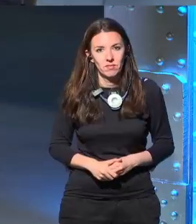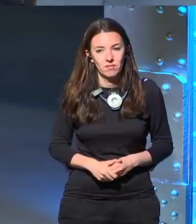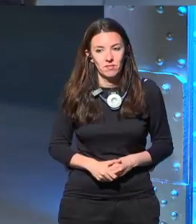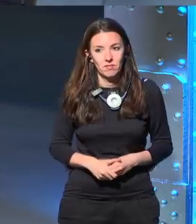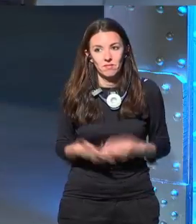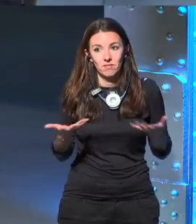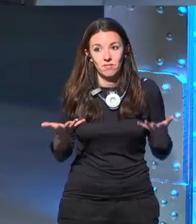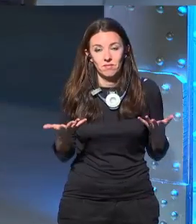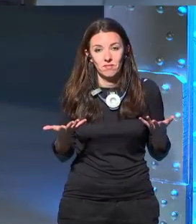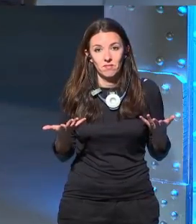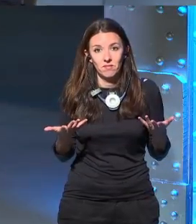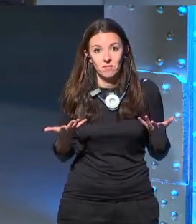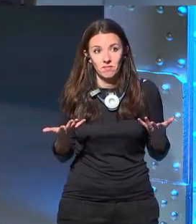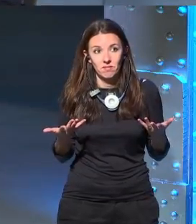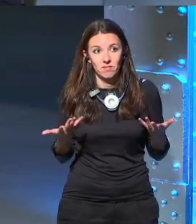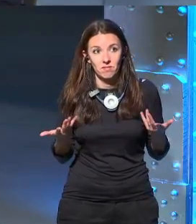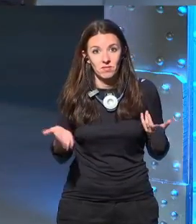listening to your talk,